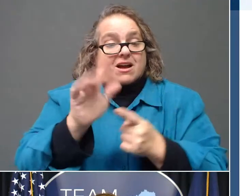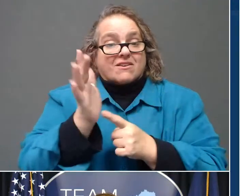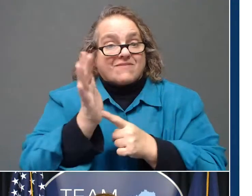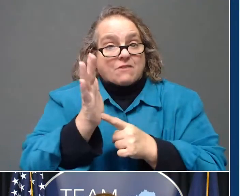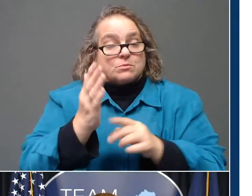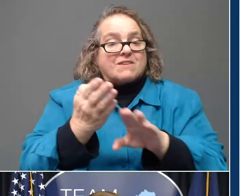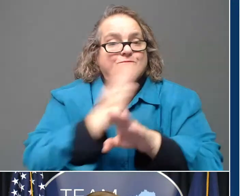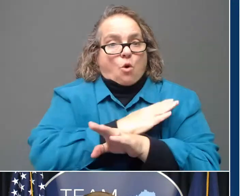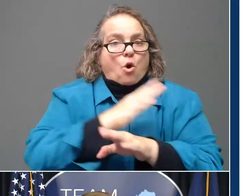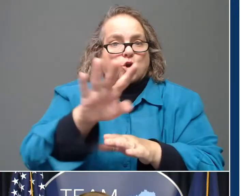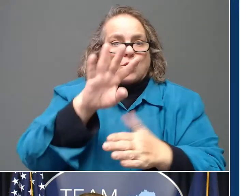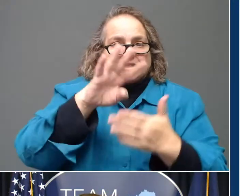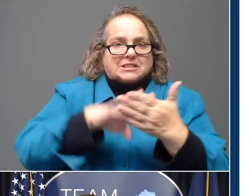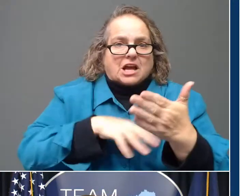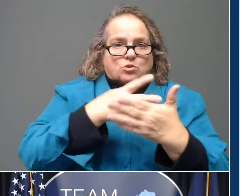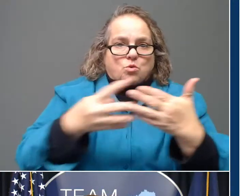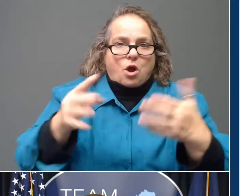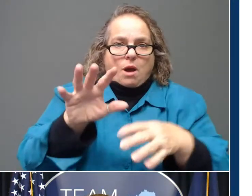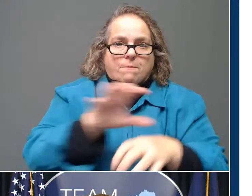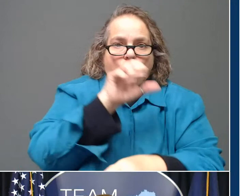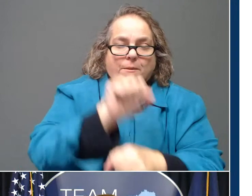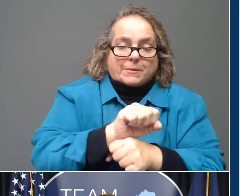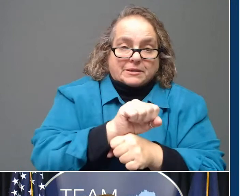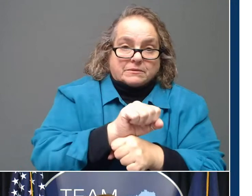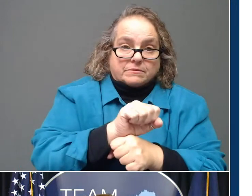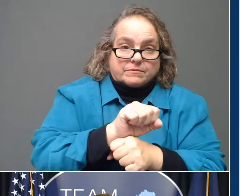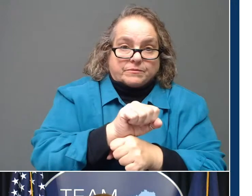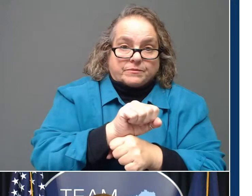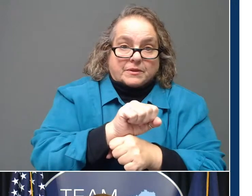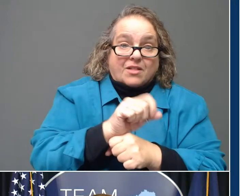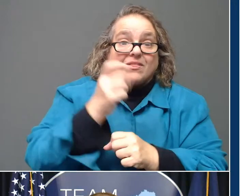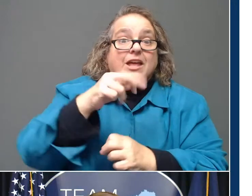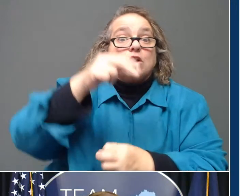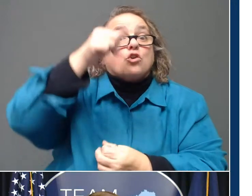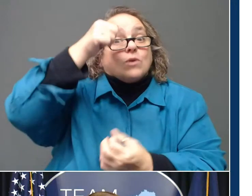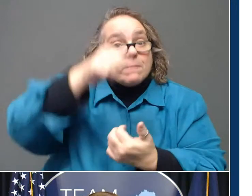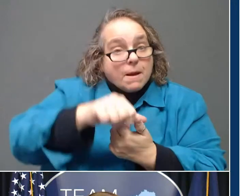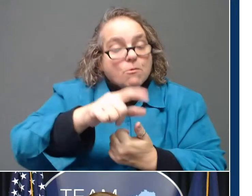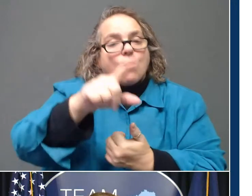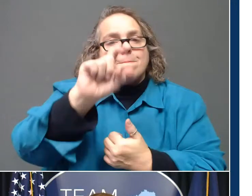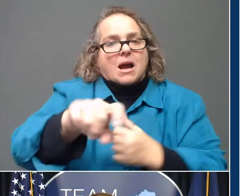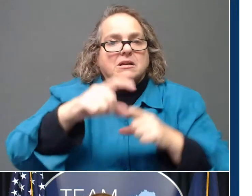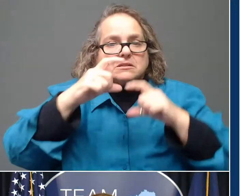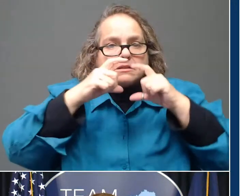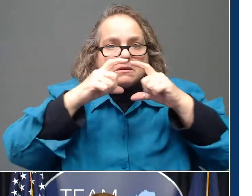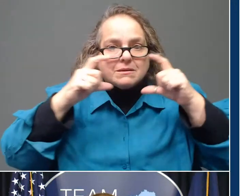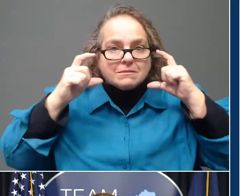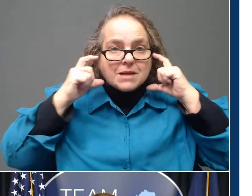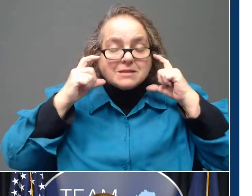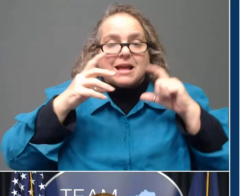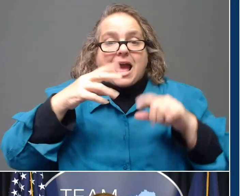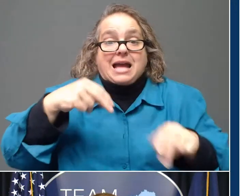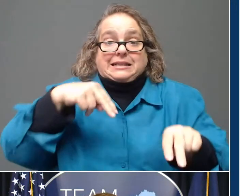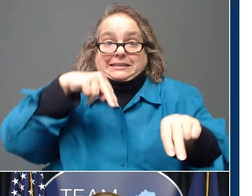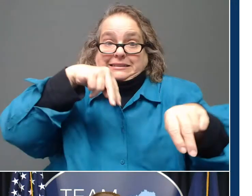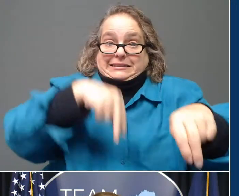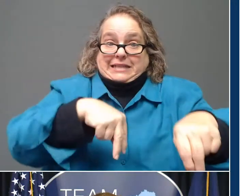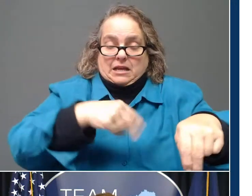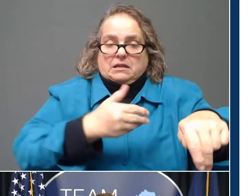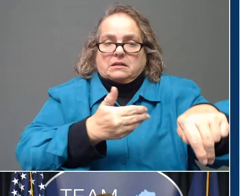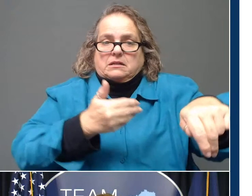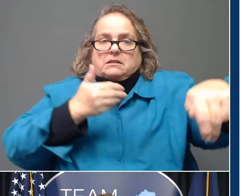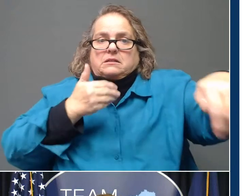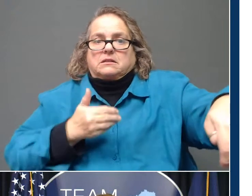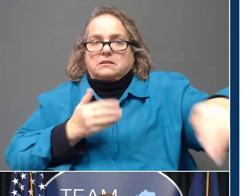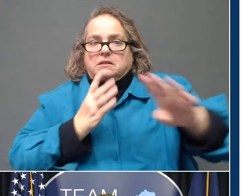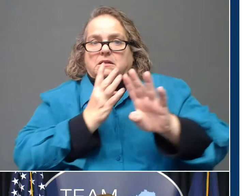appointment. And of course, then remember to wear your mask and remain socially distanced, 6 feet away from